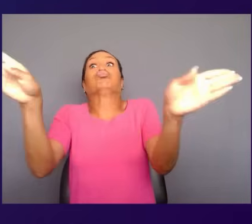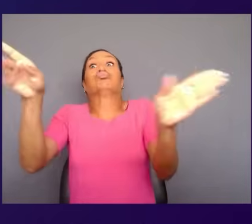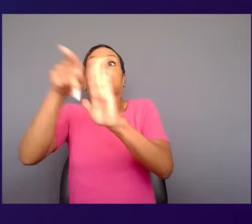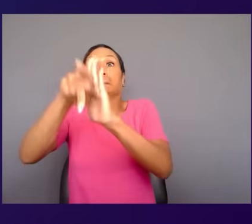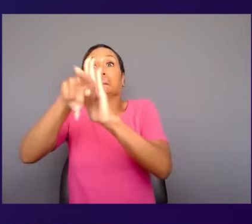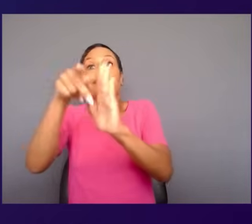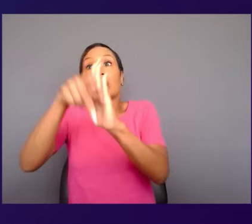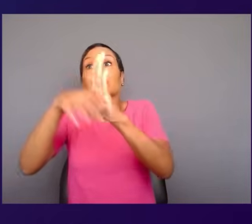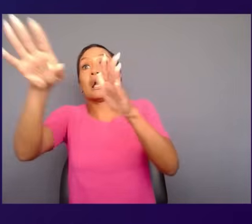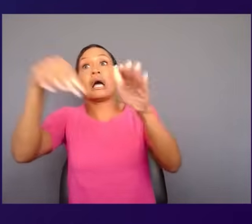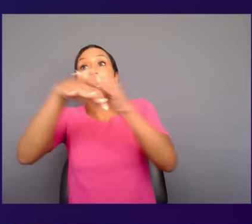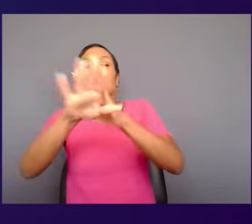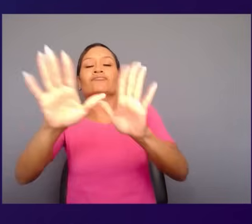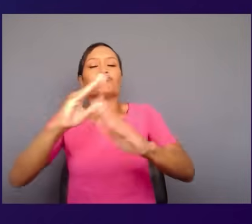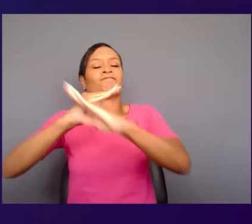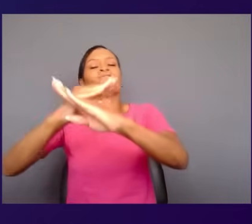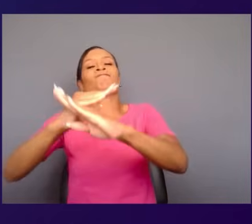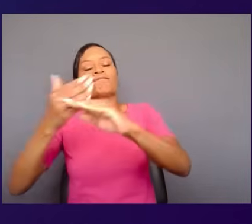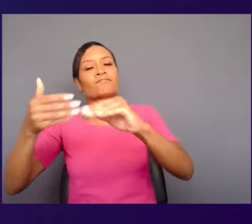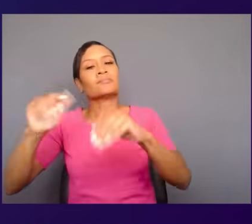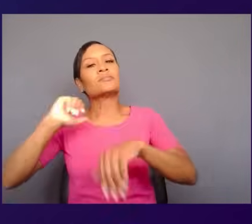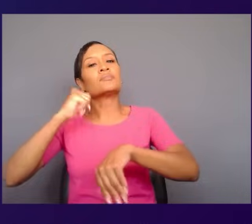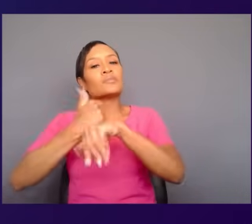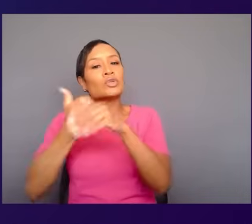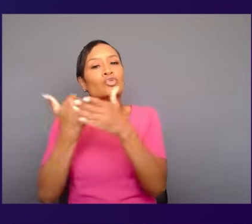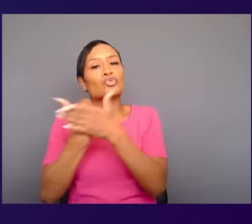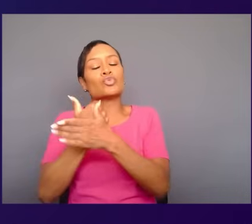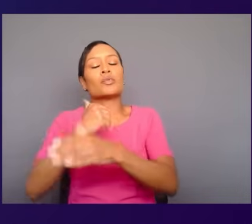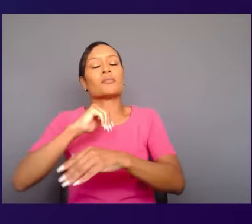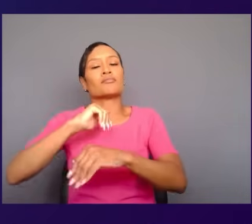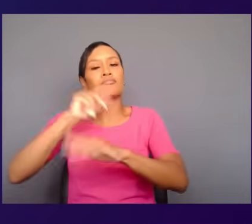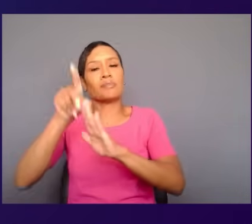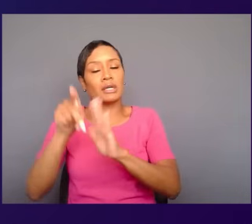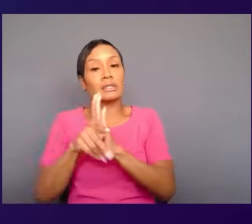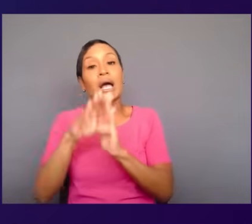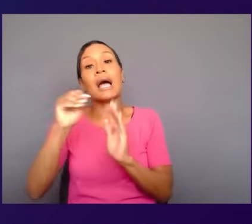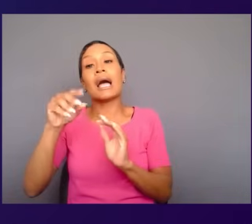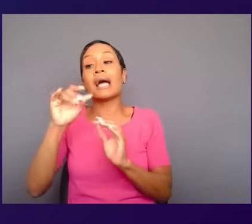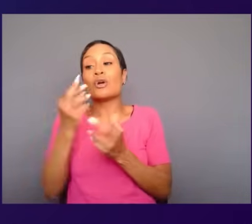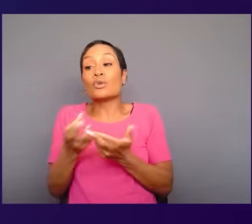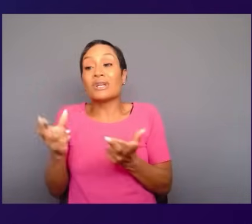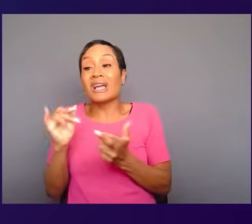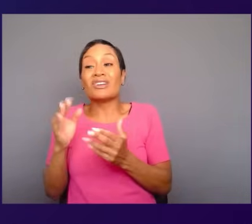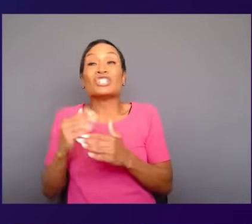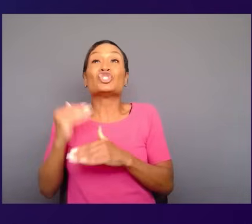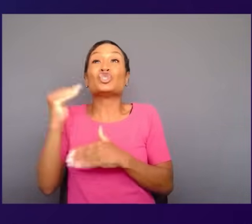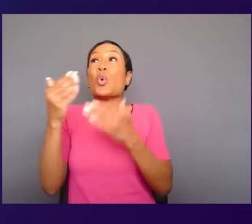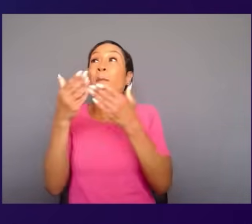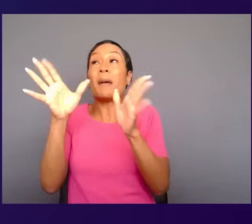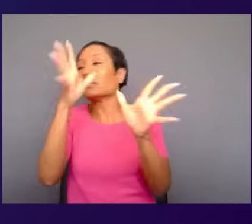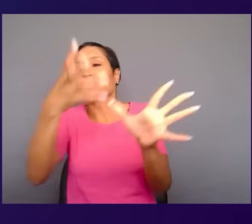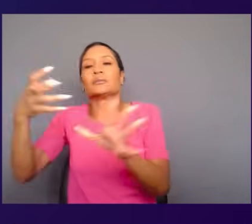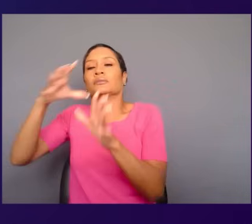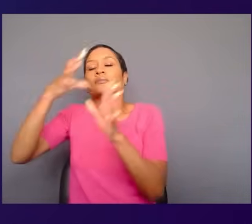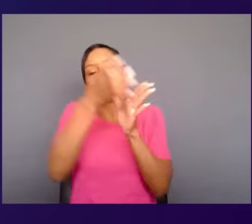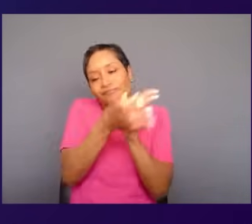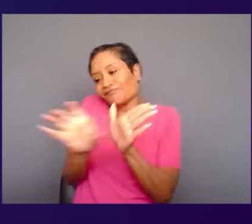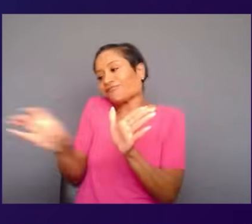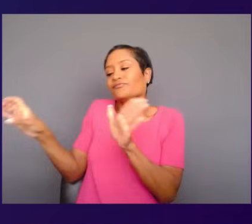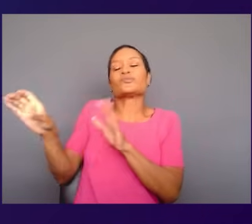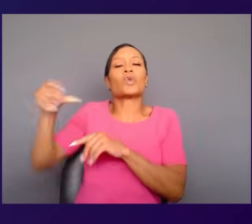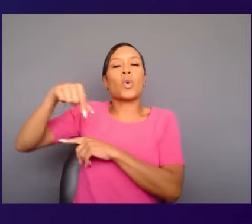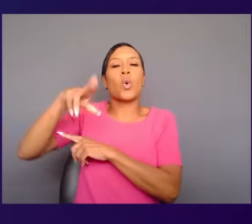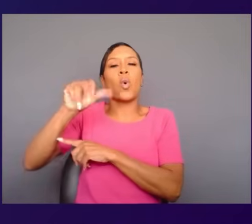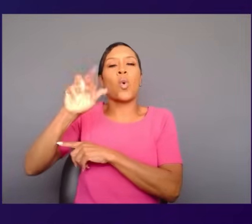the setting of new bucket policies and quarantines away resources if they ever do become too public. That's now on by default for all